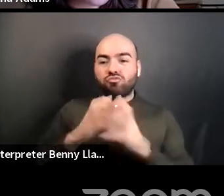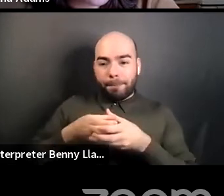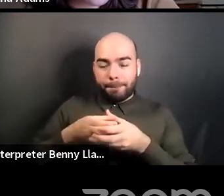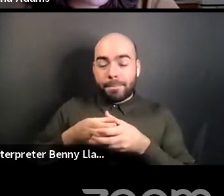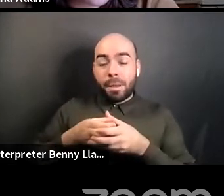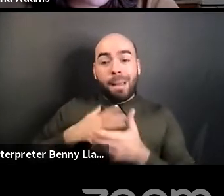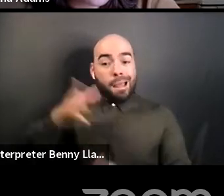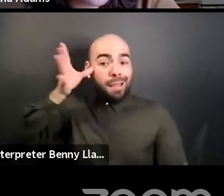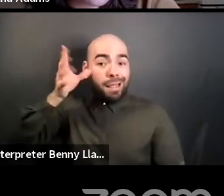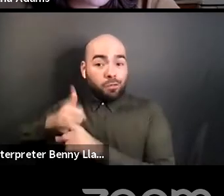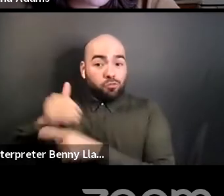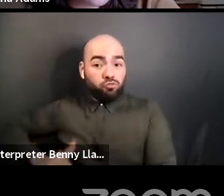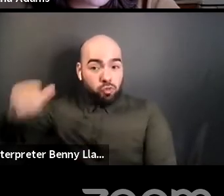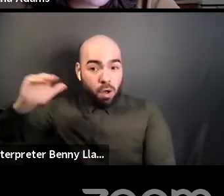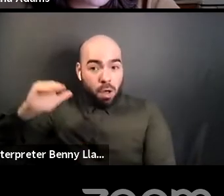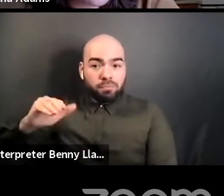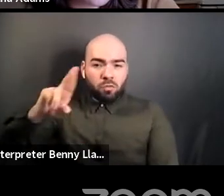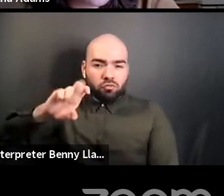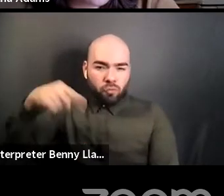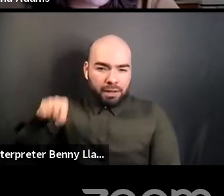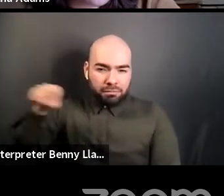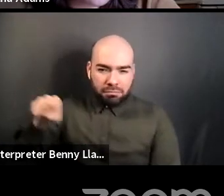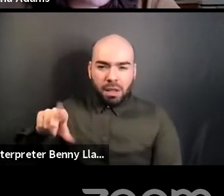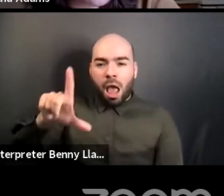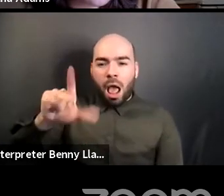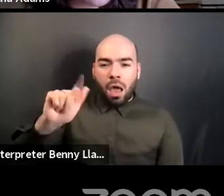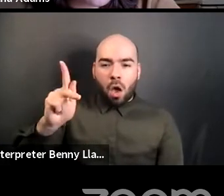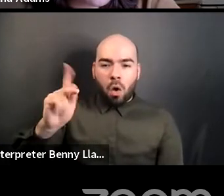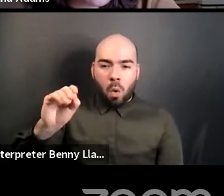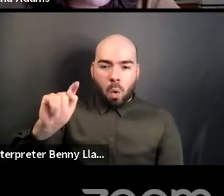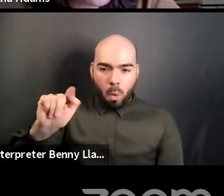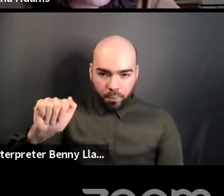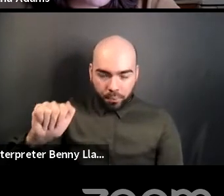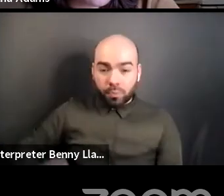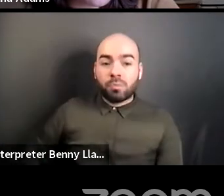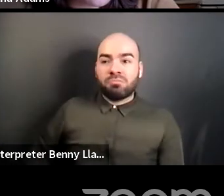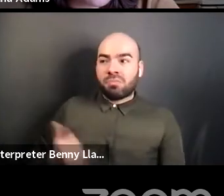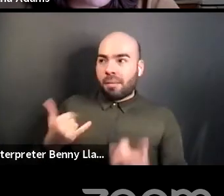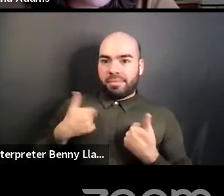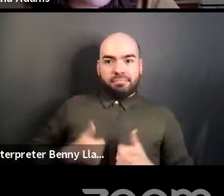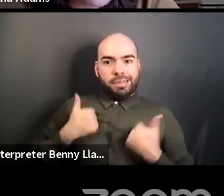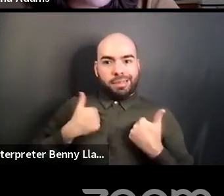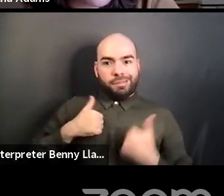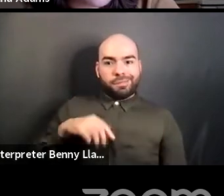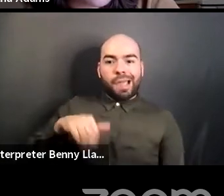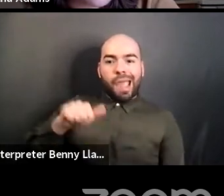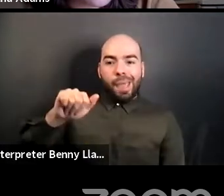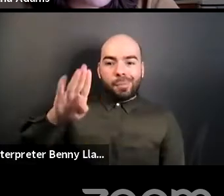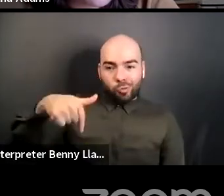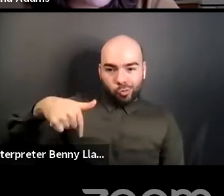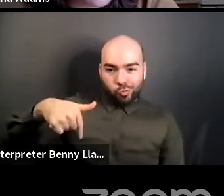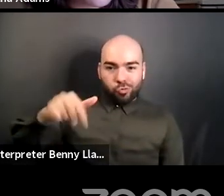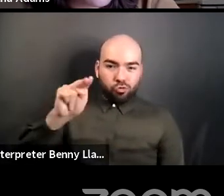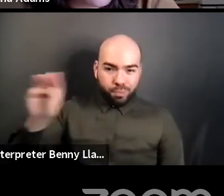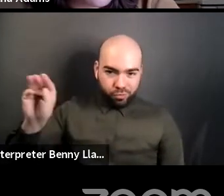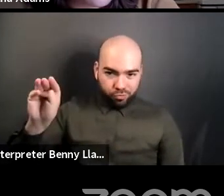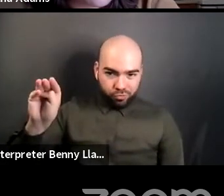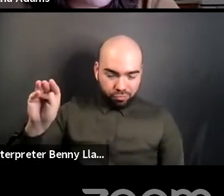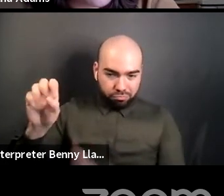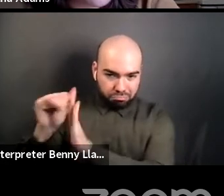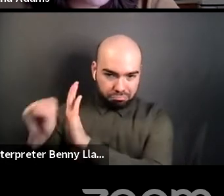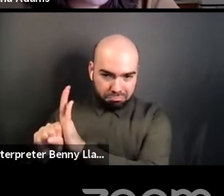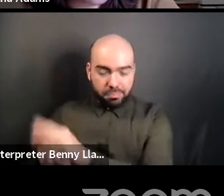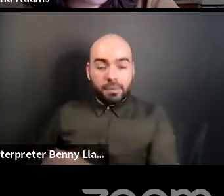Lakota Reservation, Rosebud Reservation, and now I live in Albuquerque, New Mexico. I'm all over the place. I